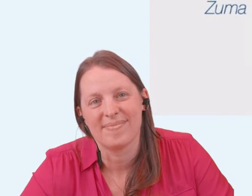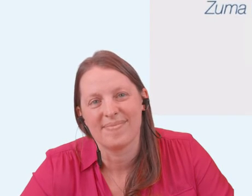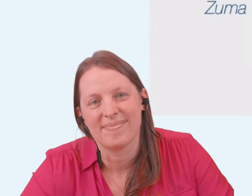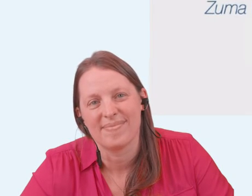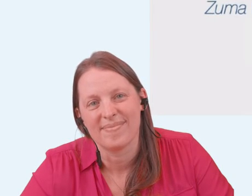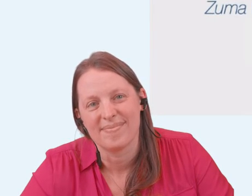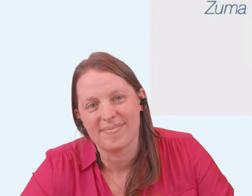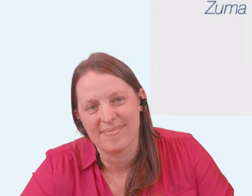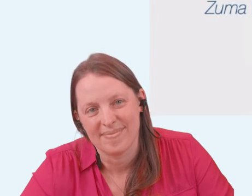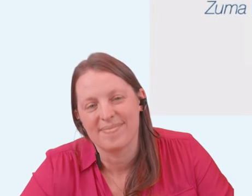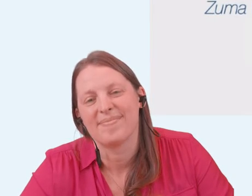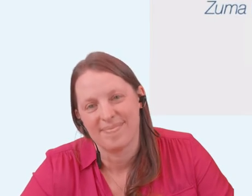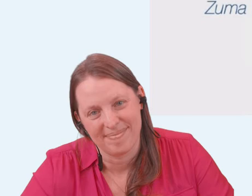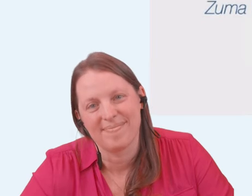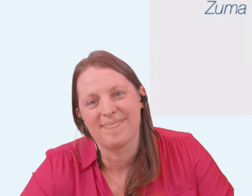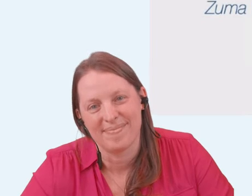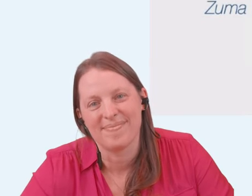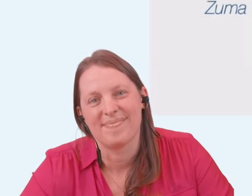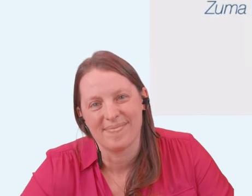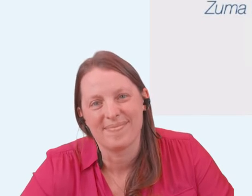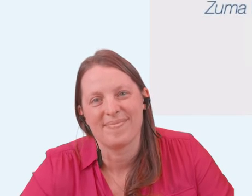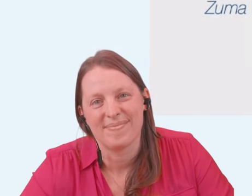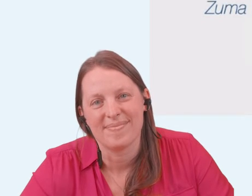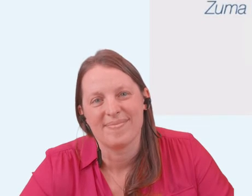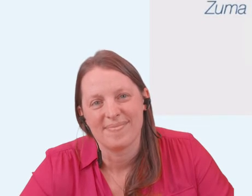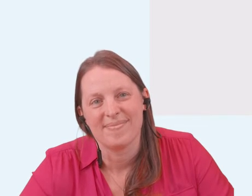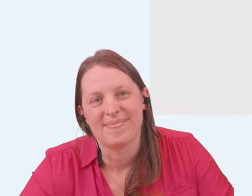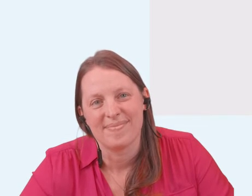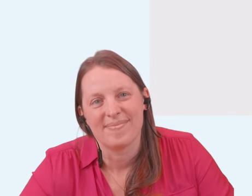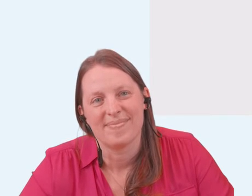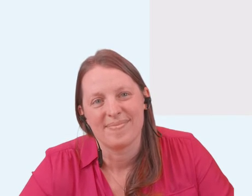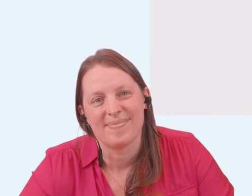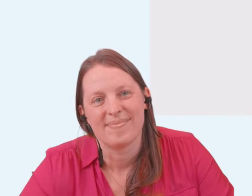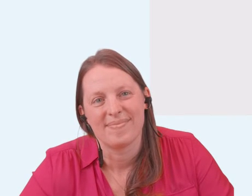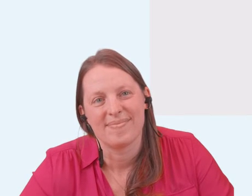had tilt forward, okay?